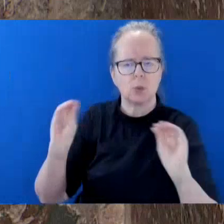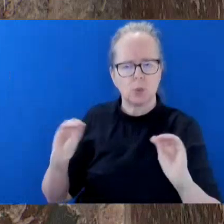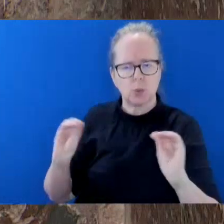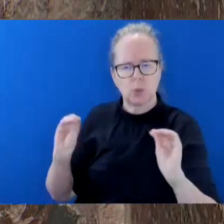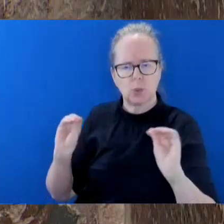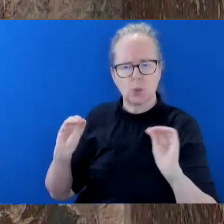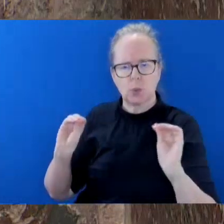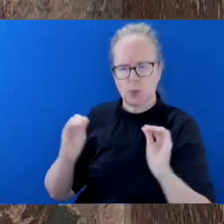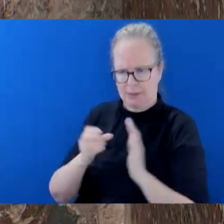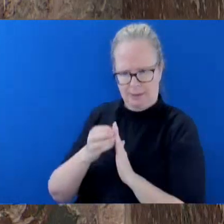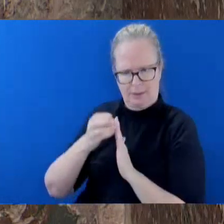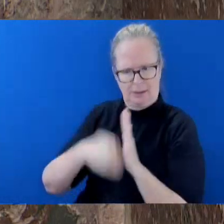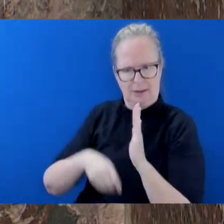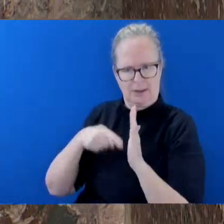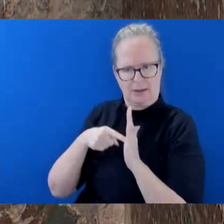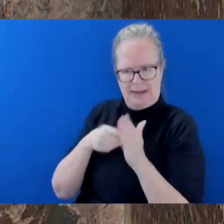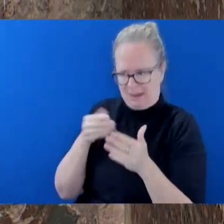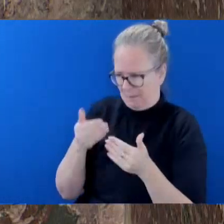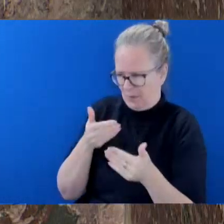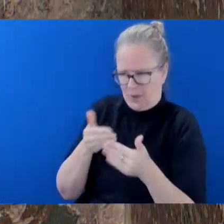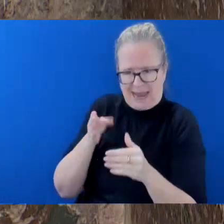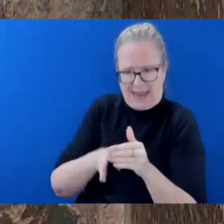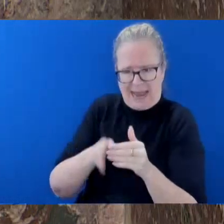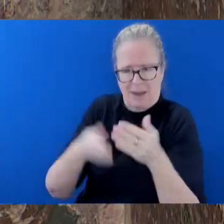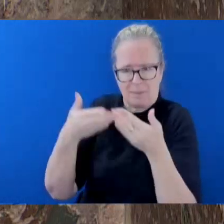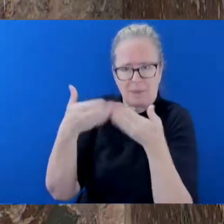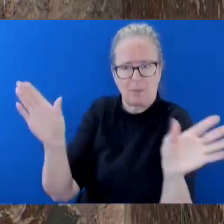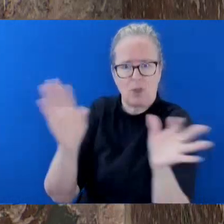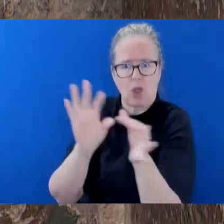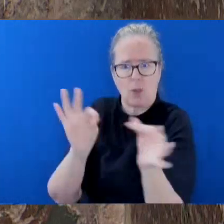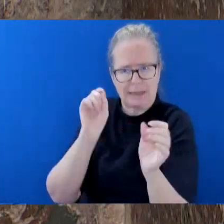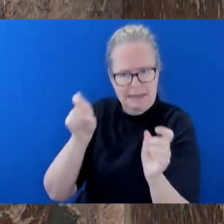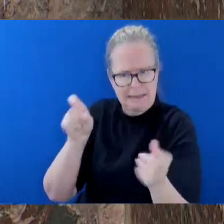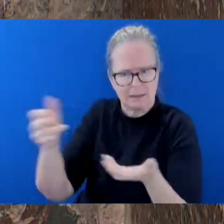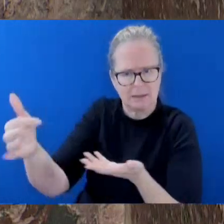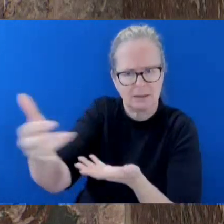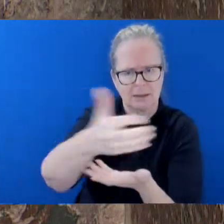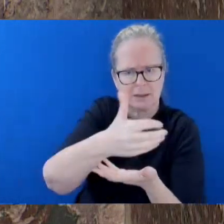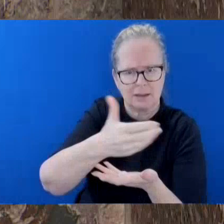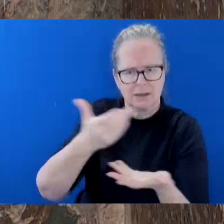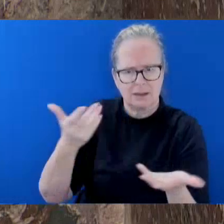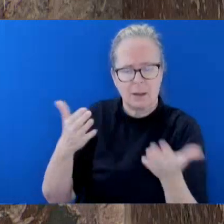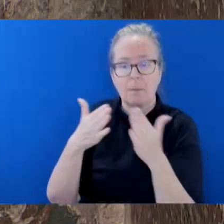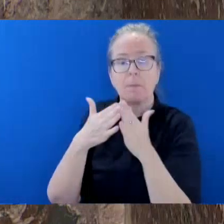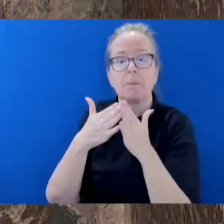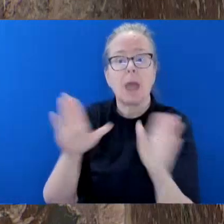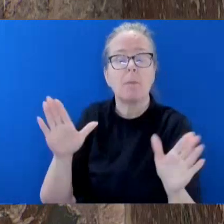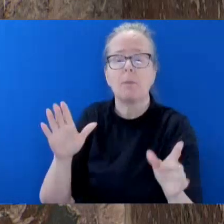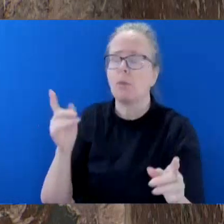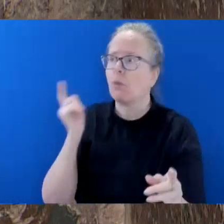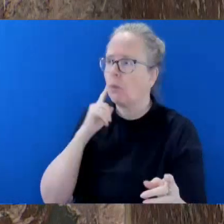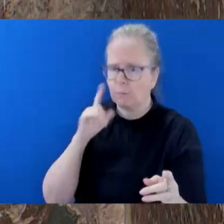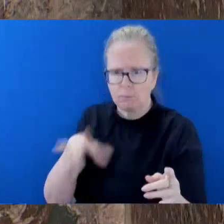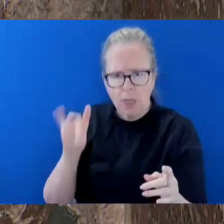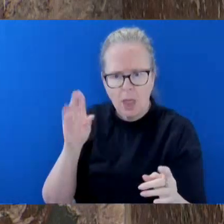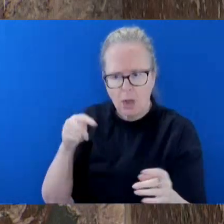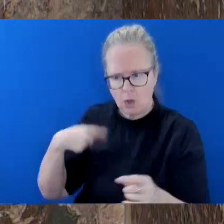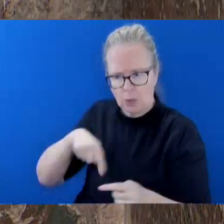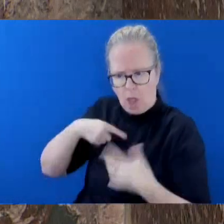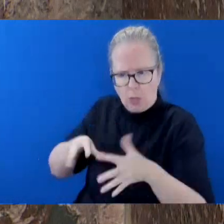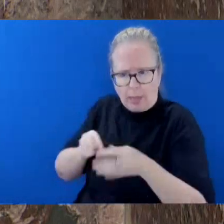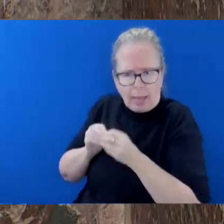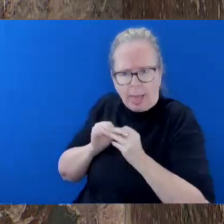period. But when the public caught wind, the NDP government's response was to hastily and secretly alter the